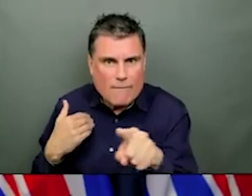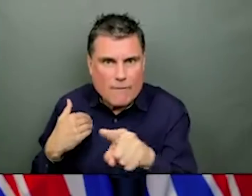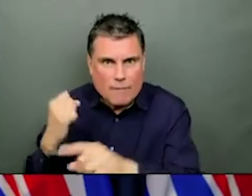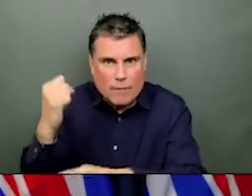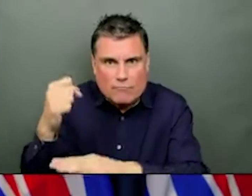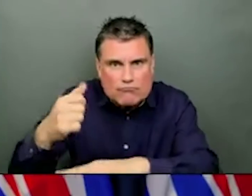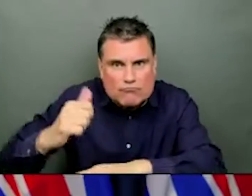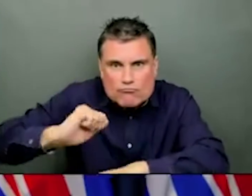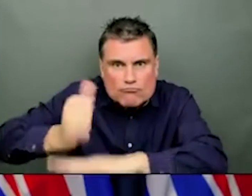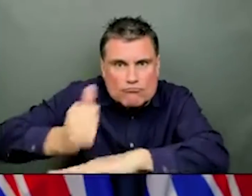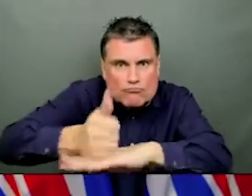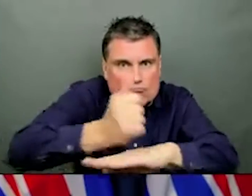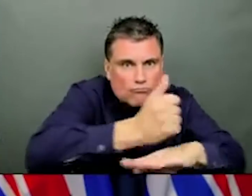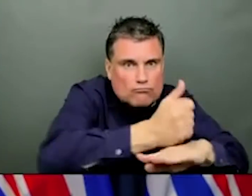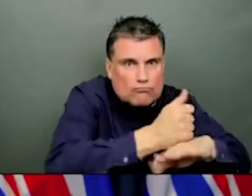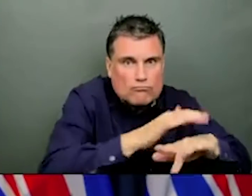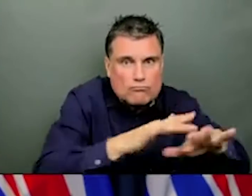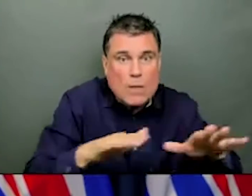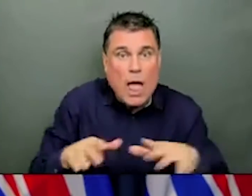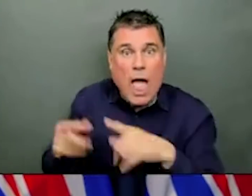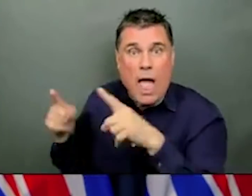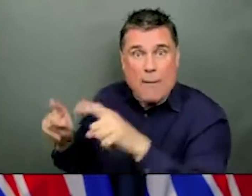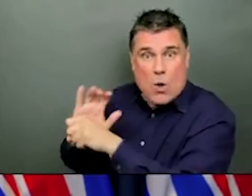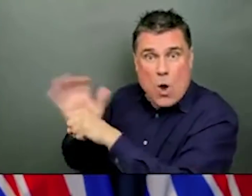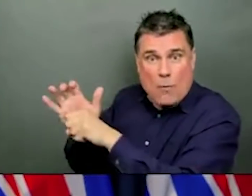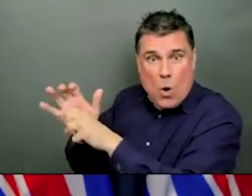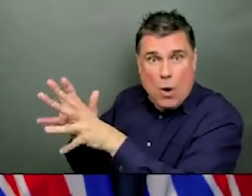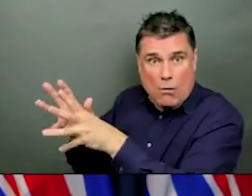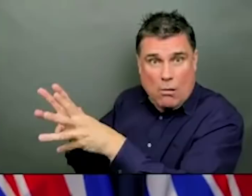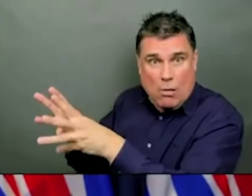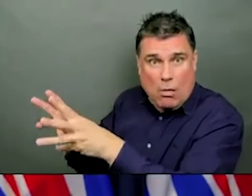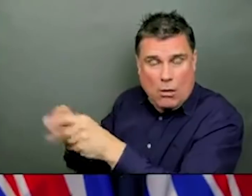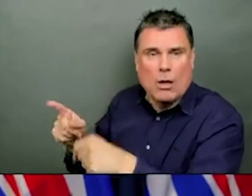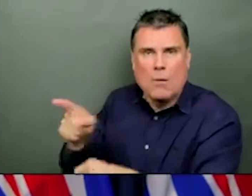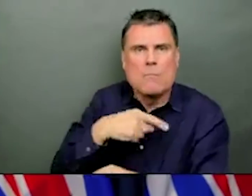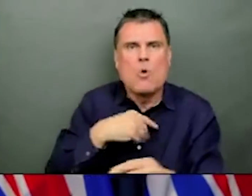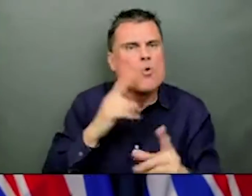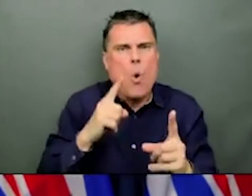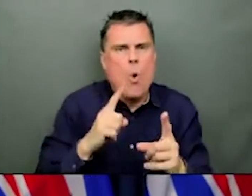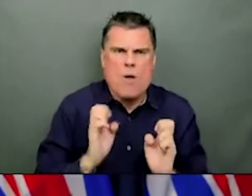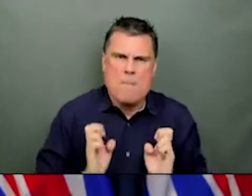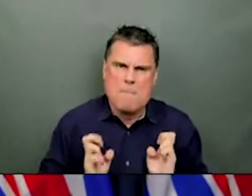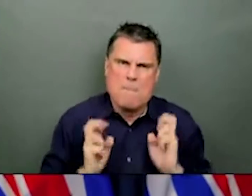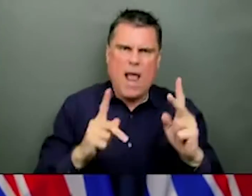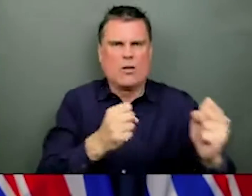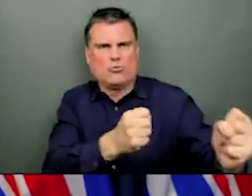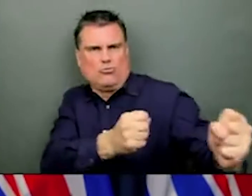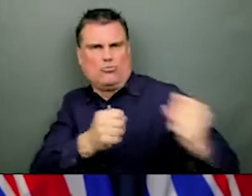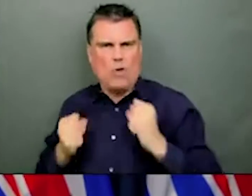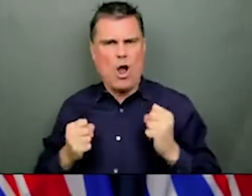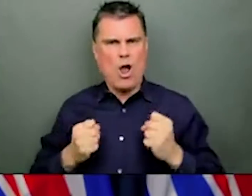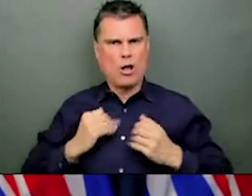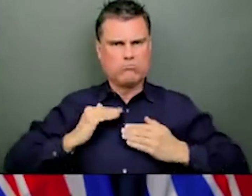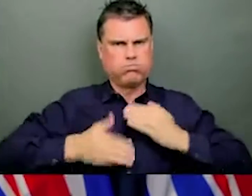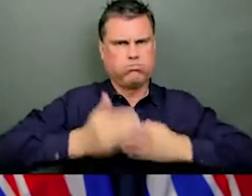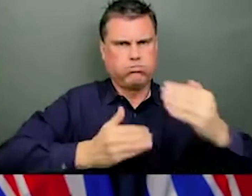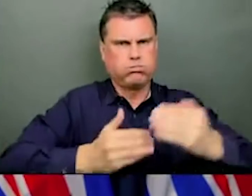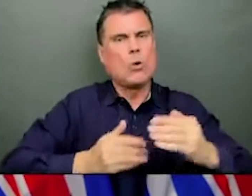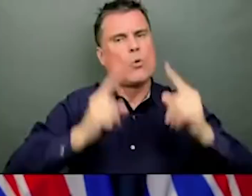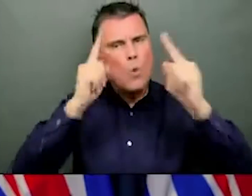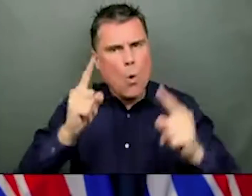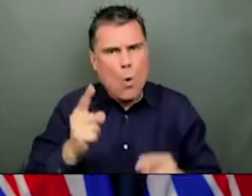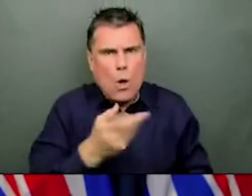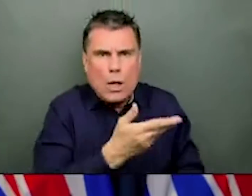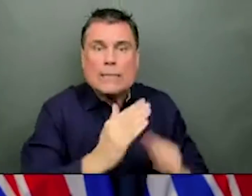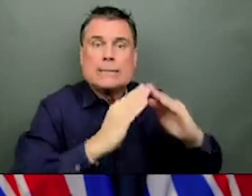the infrastructure that we all depend on, whether it be our airport infrastructure across BC or the intercity bus network that